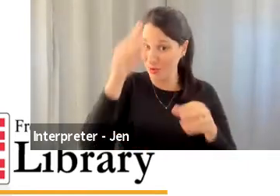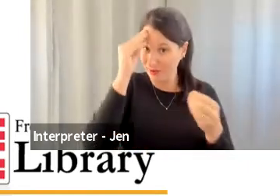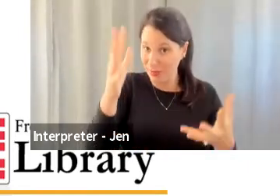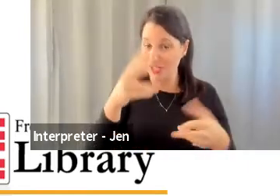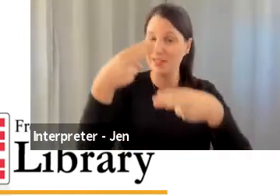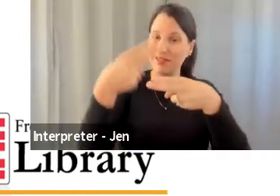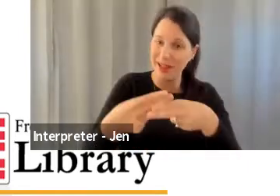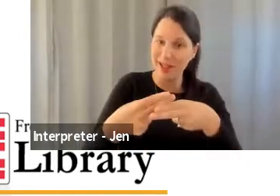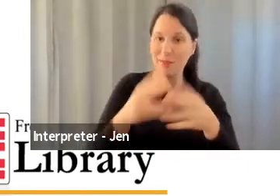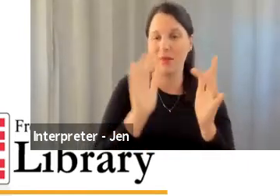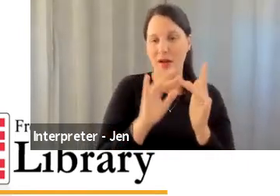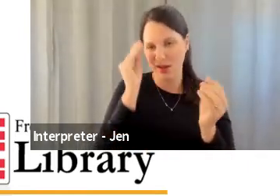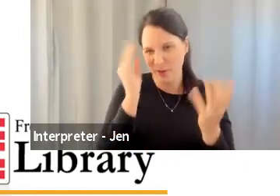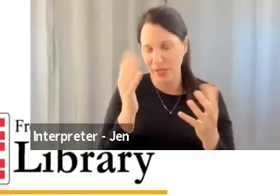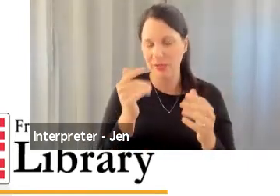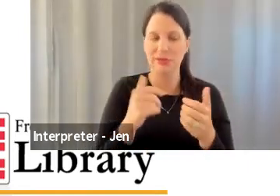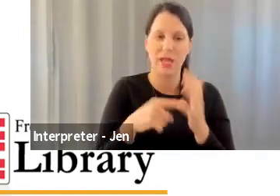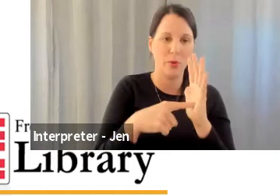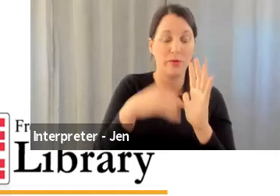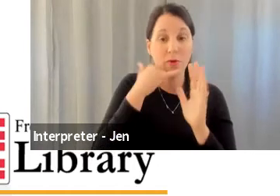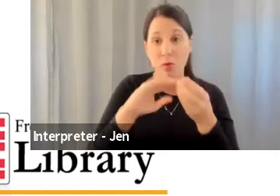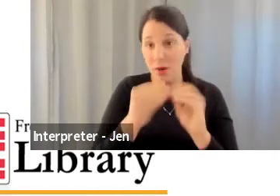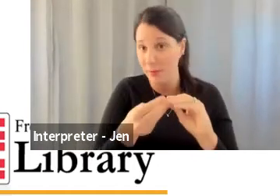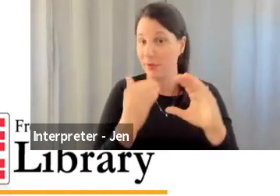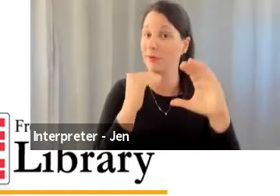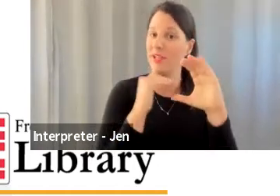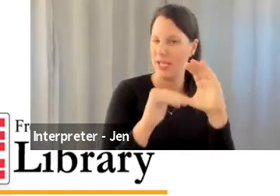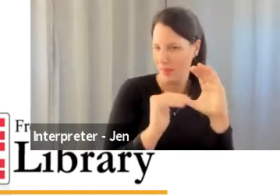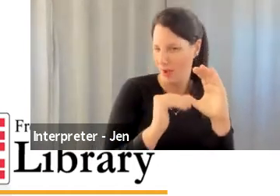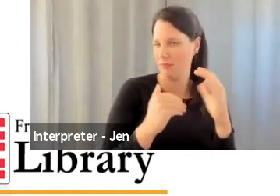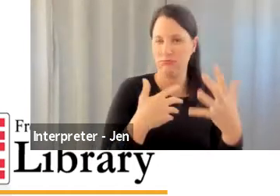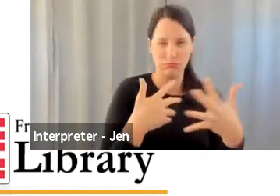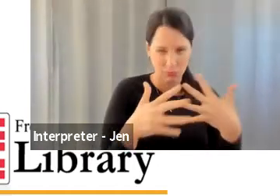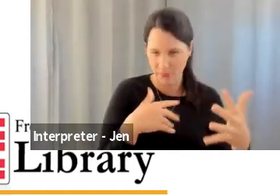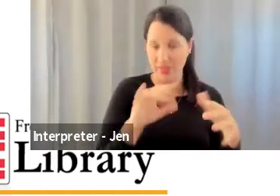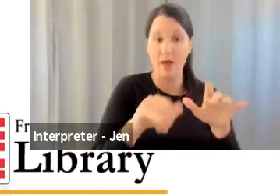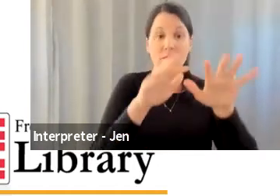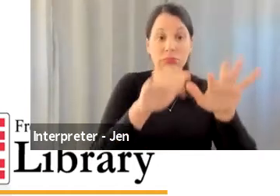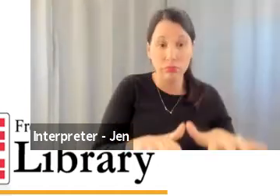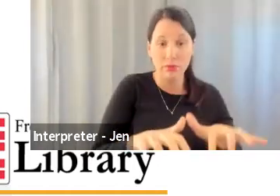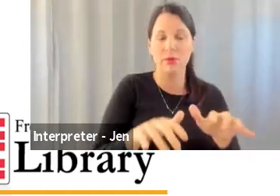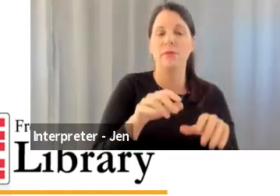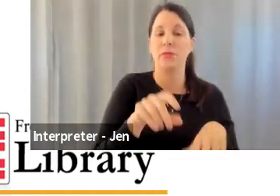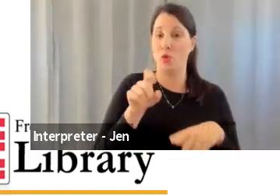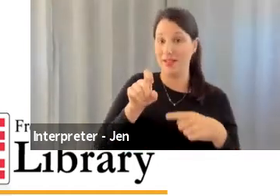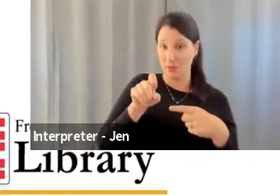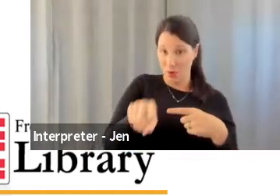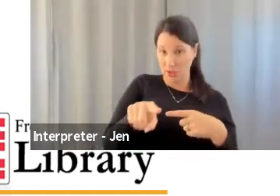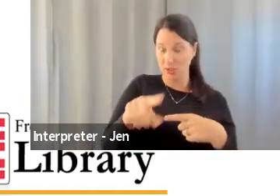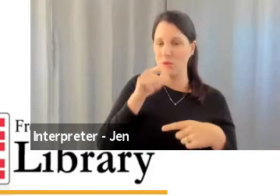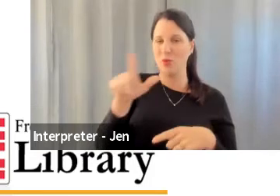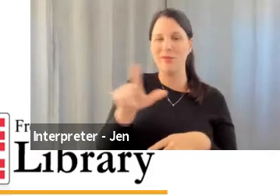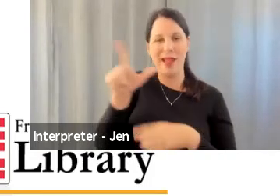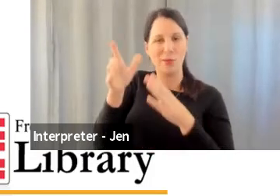contact info, which can be your phone number or an email address. Ask us a question, and a librarian is ready to help you at